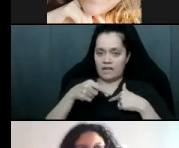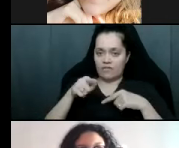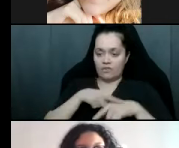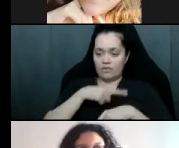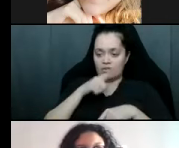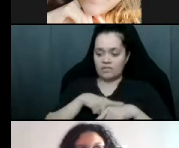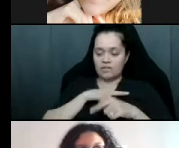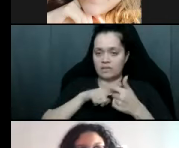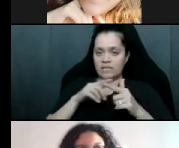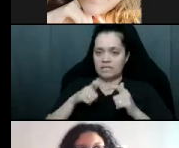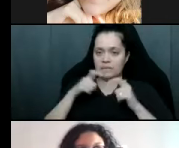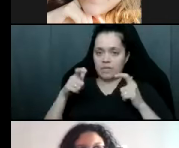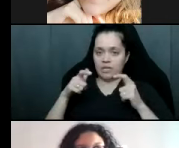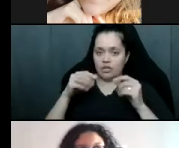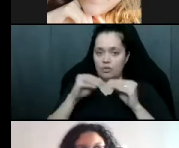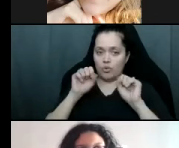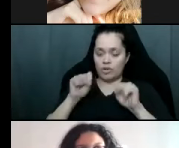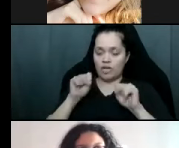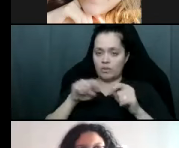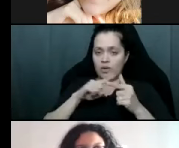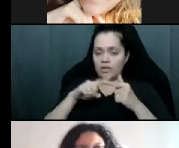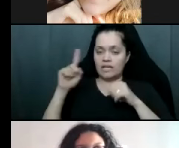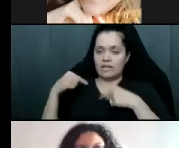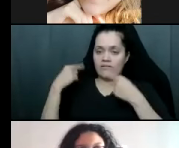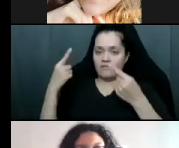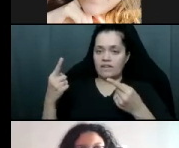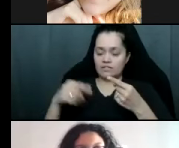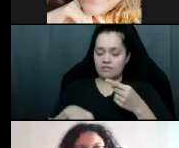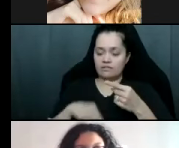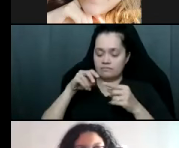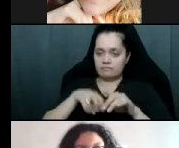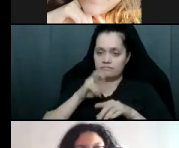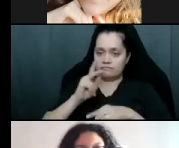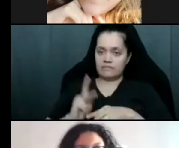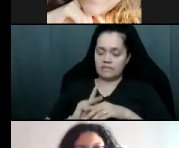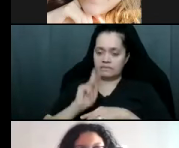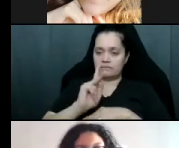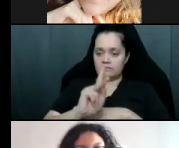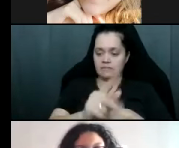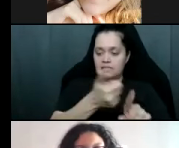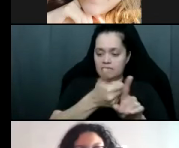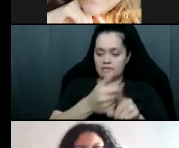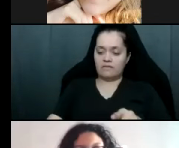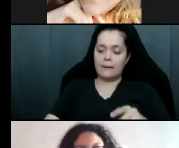gets bigger and more capable, and then eventually can come out and go on its own, right?